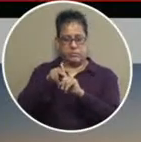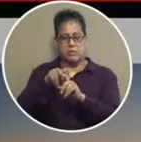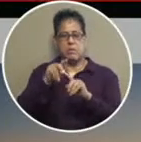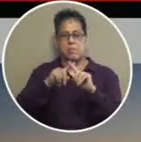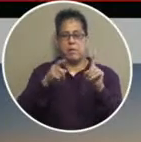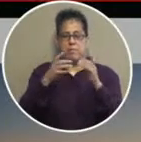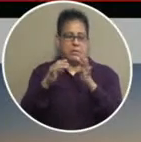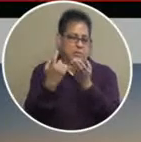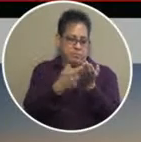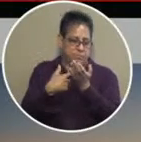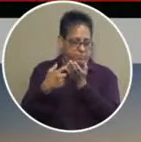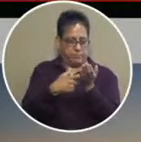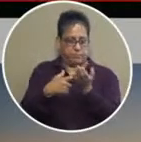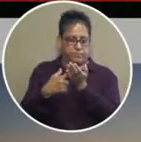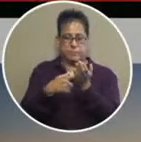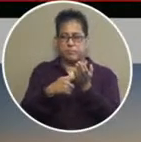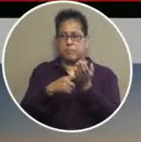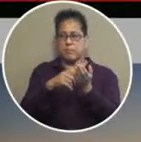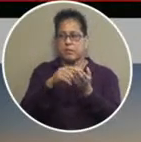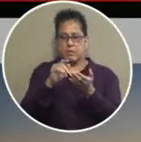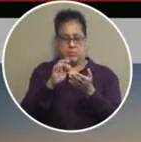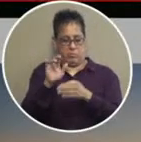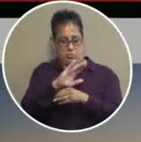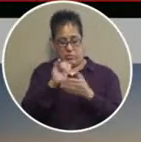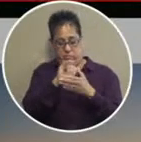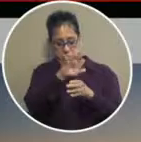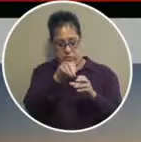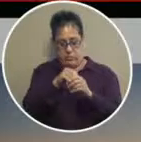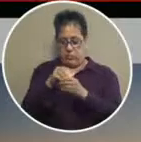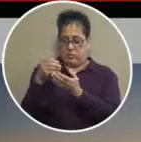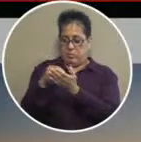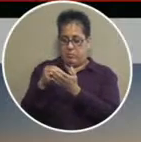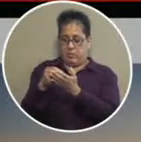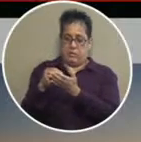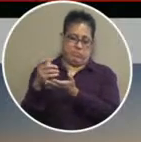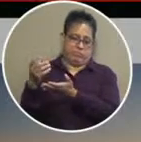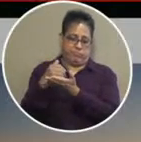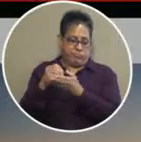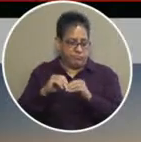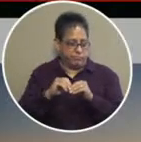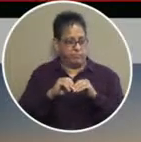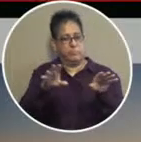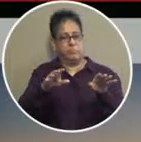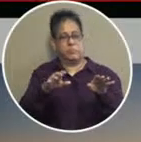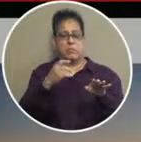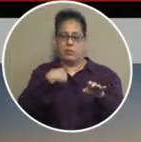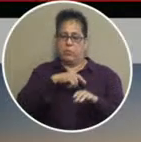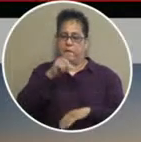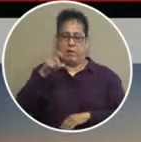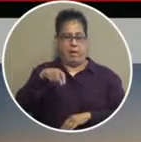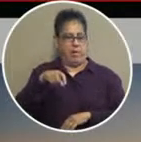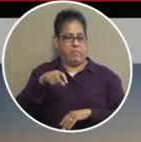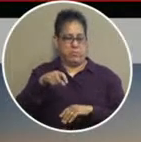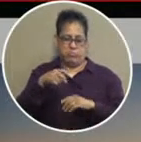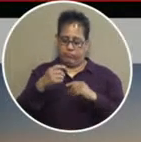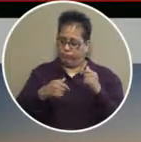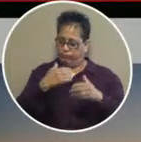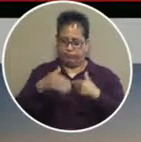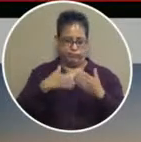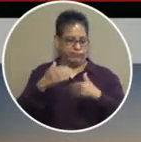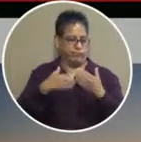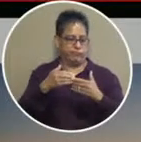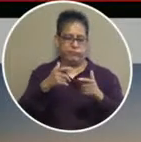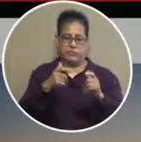with our stakeholders. And in order to get these dollars on the ground as quickly as possible, we have to press for a quick